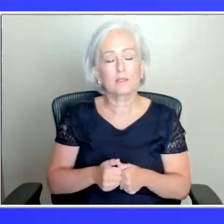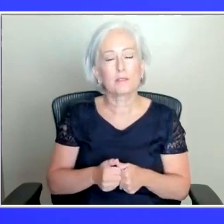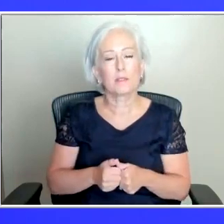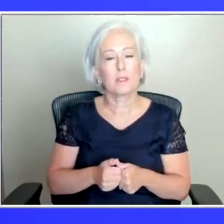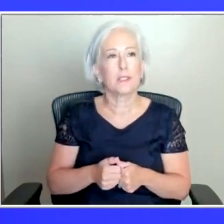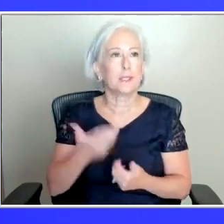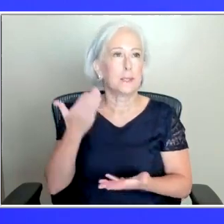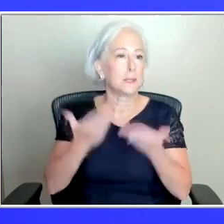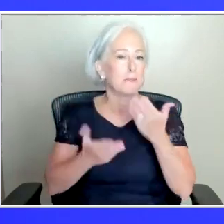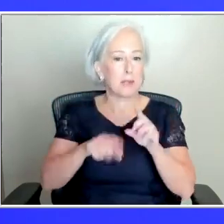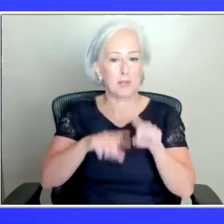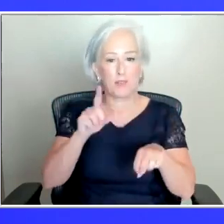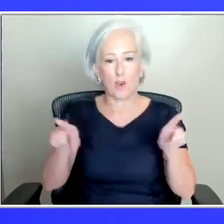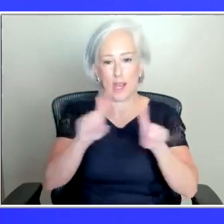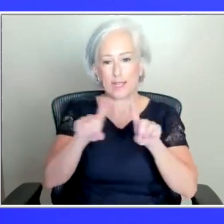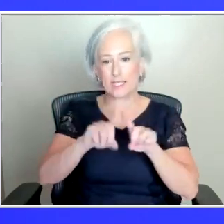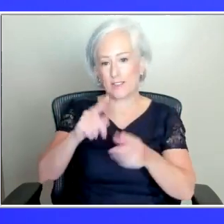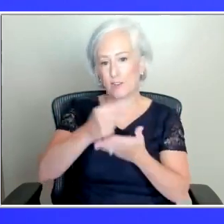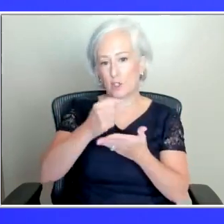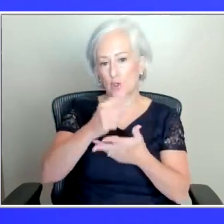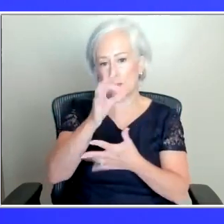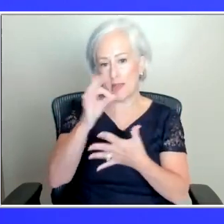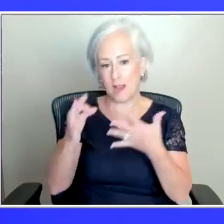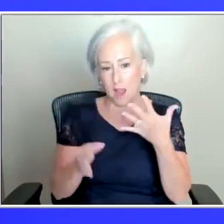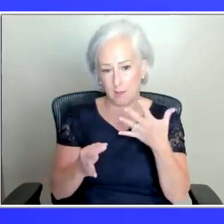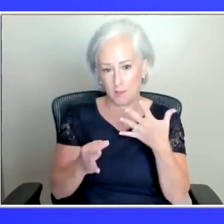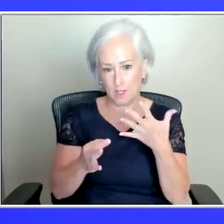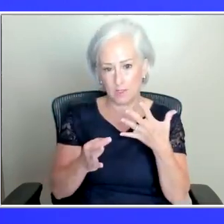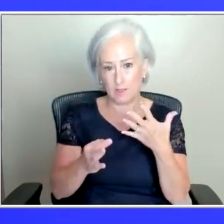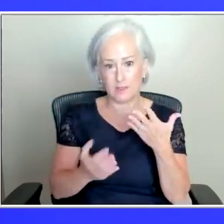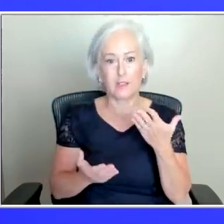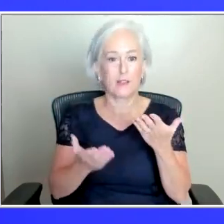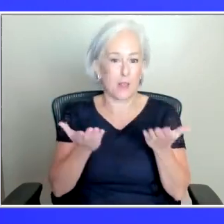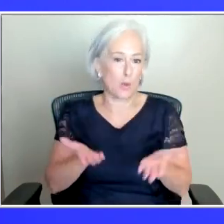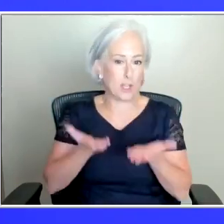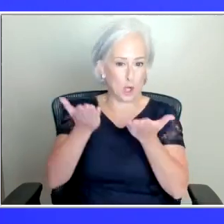of treatment options that we might be able to offer.